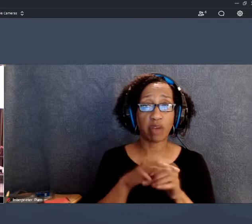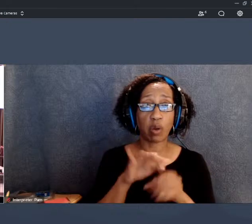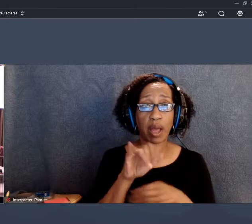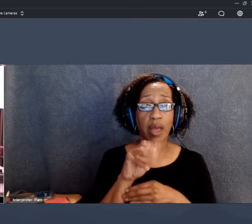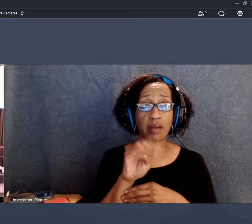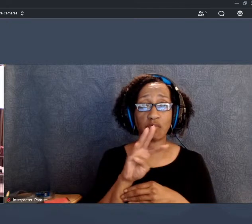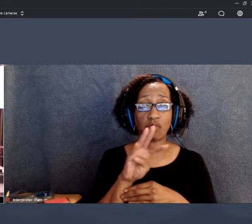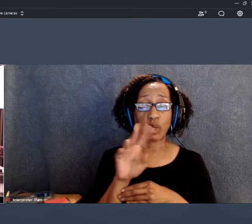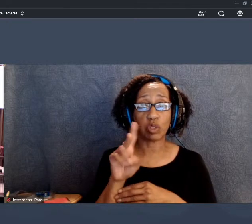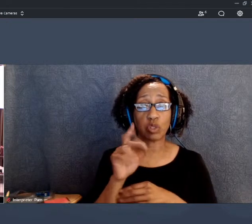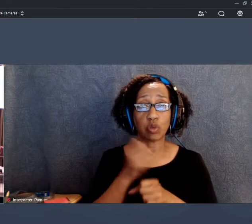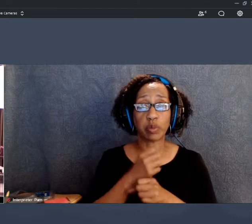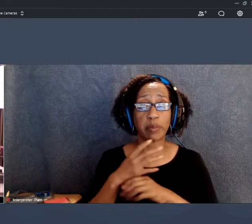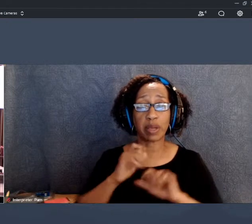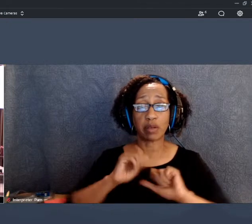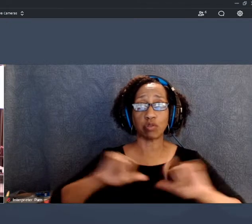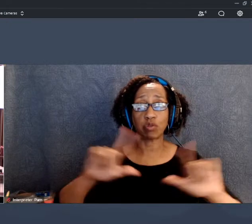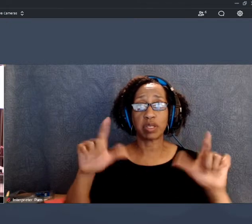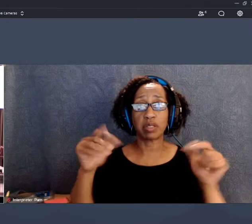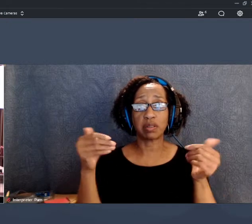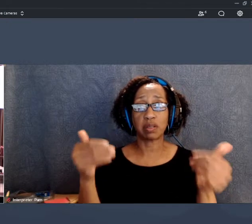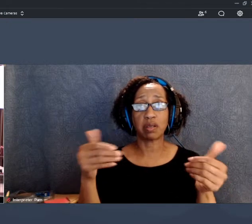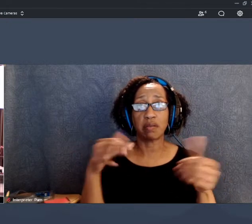screens and cast your votes.